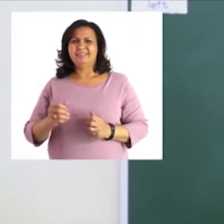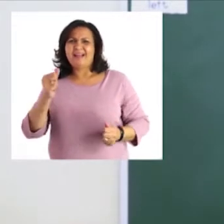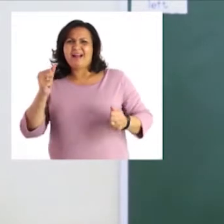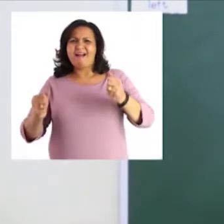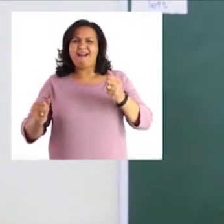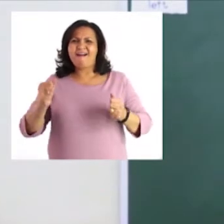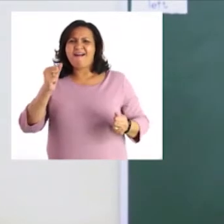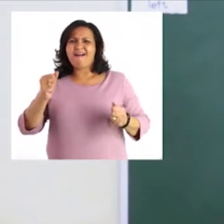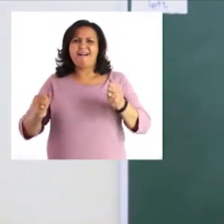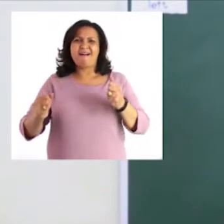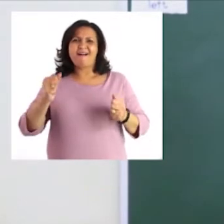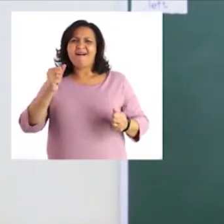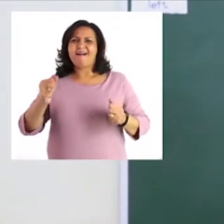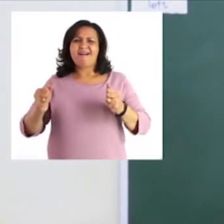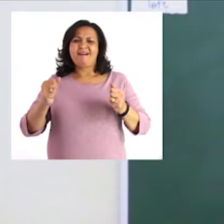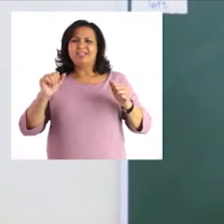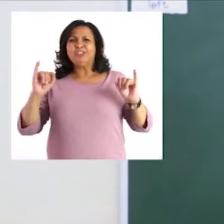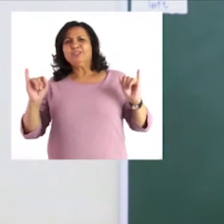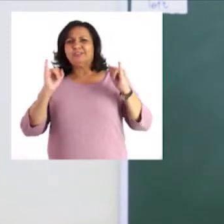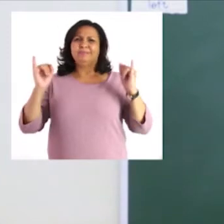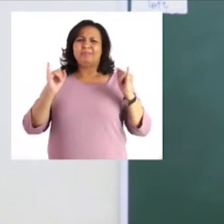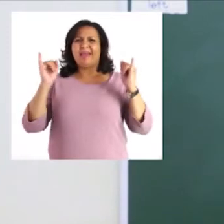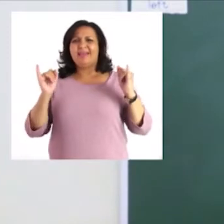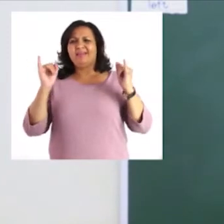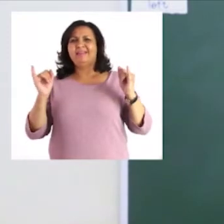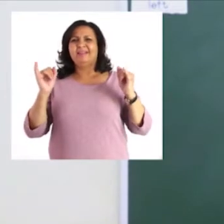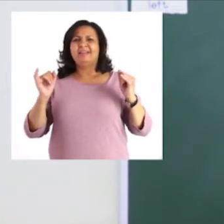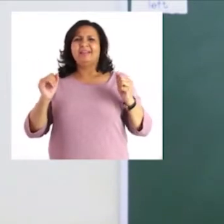A car is a toy.